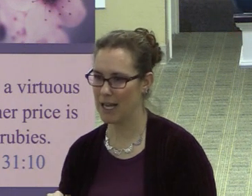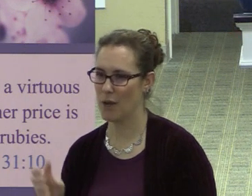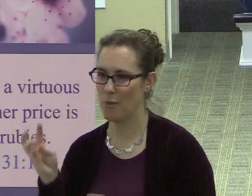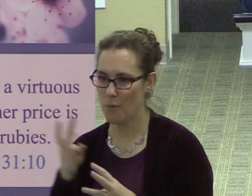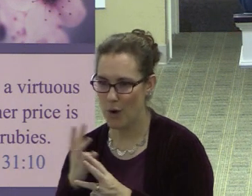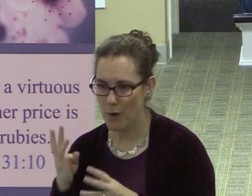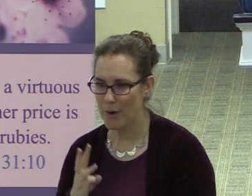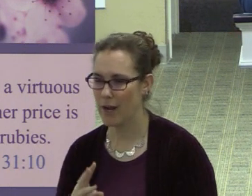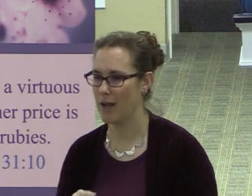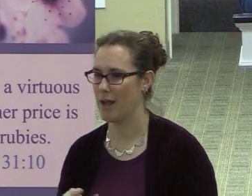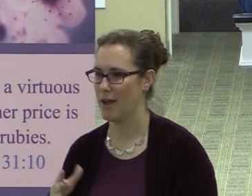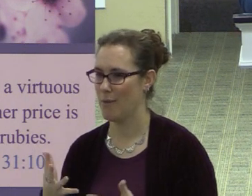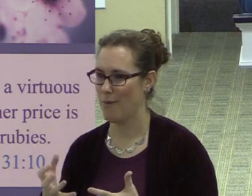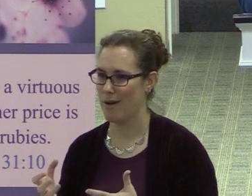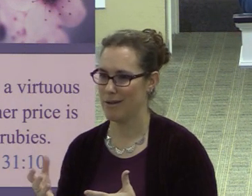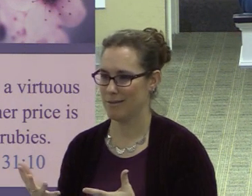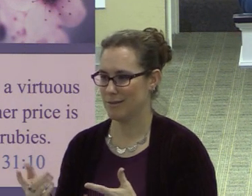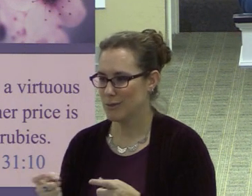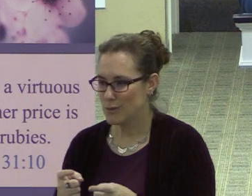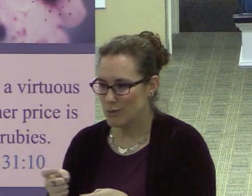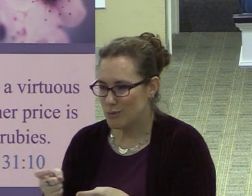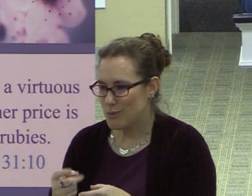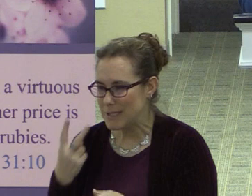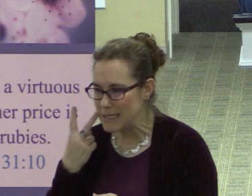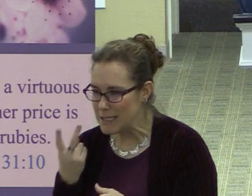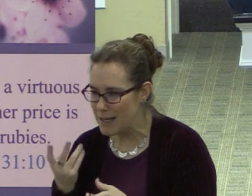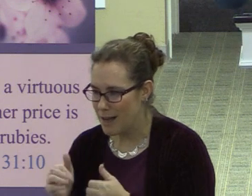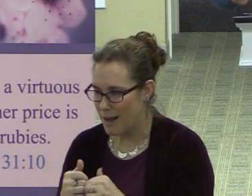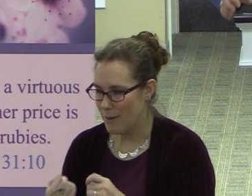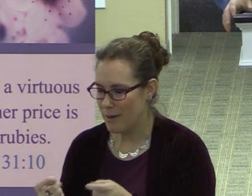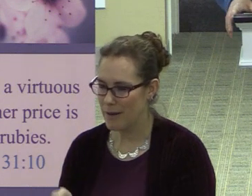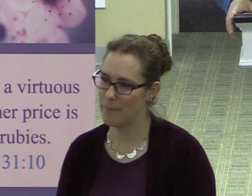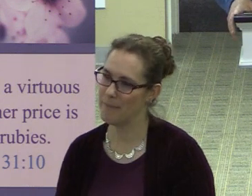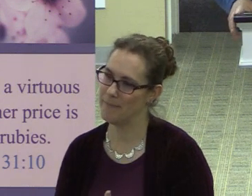wanting an element of control to see it, how it can happen.